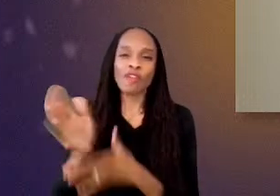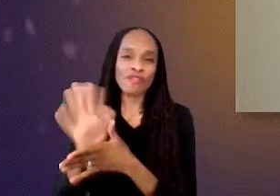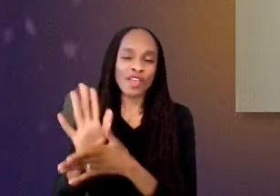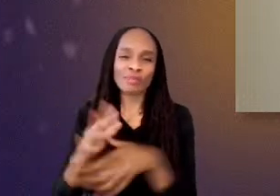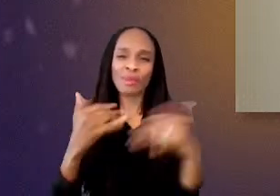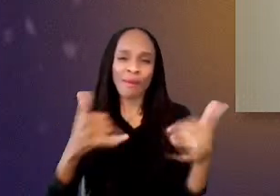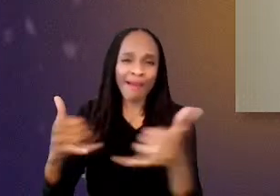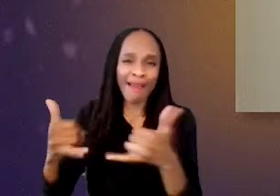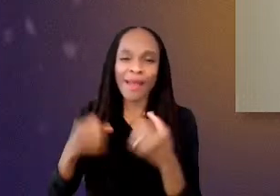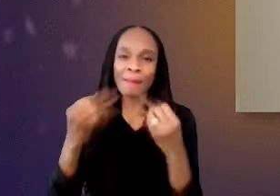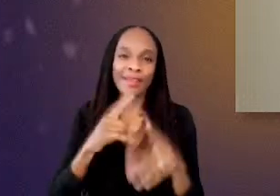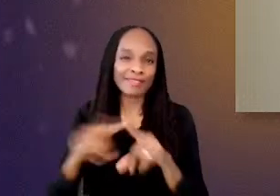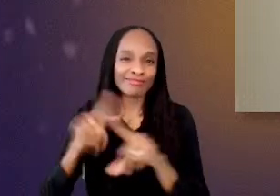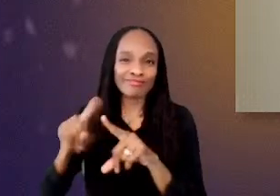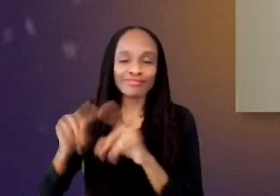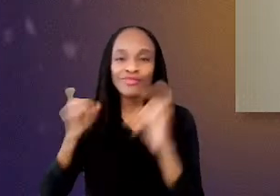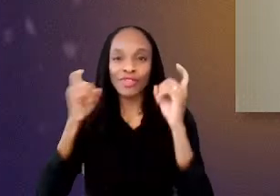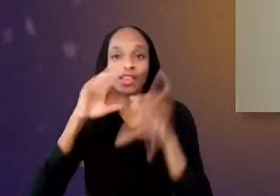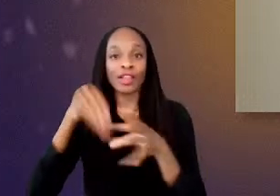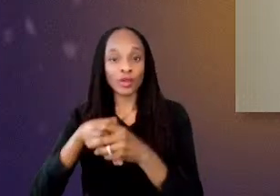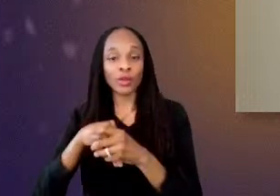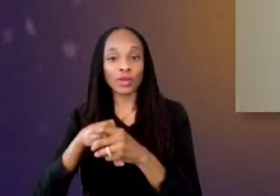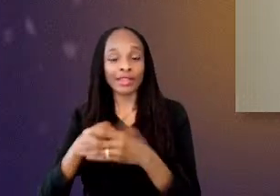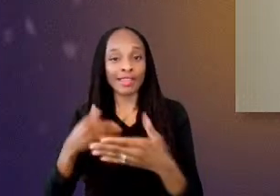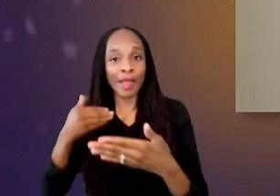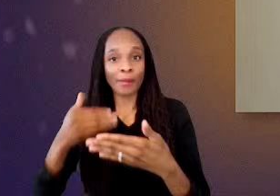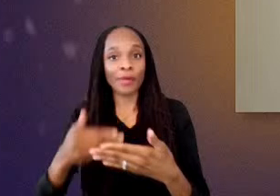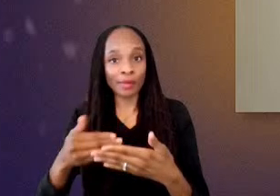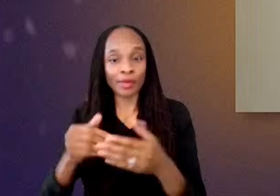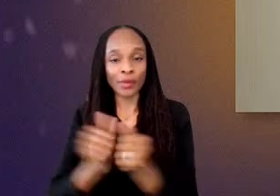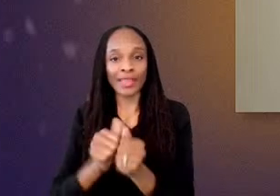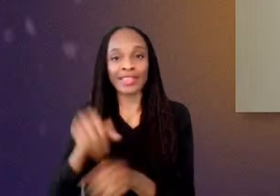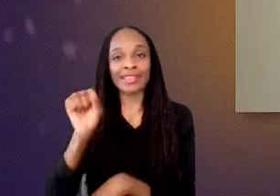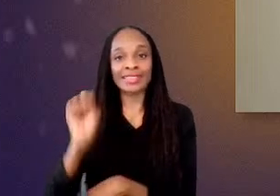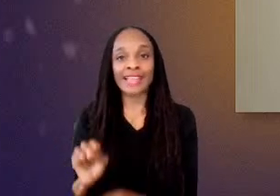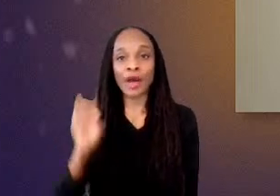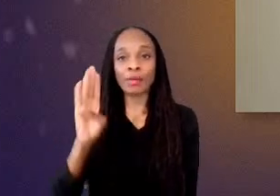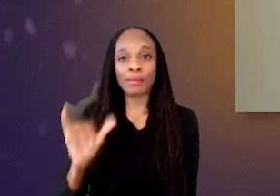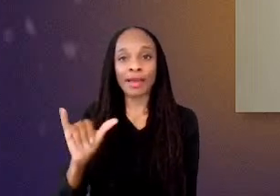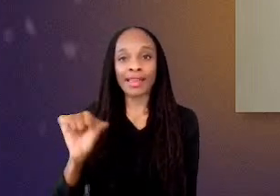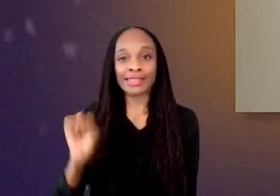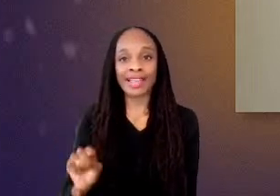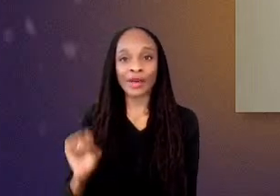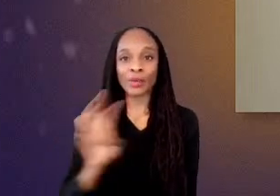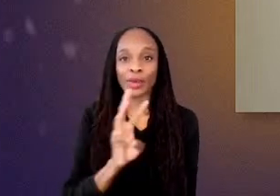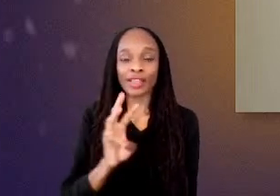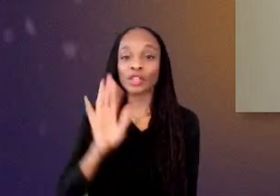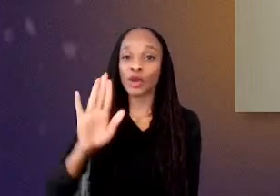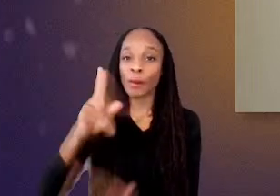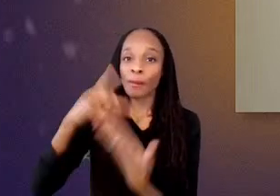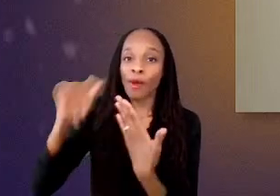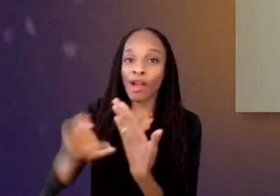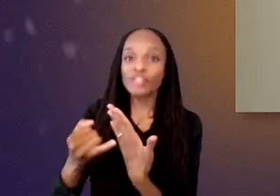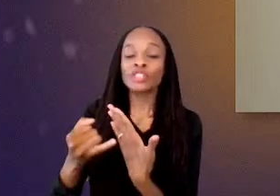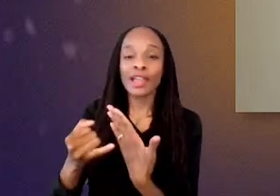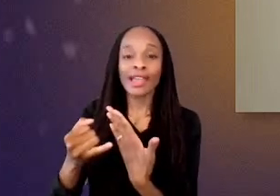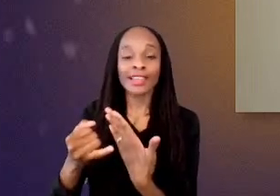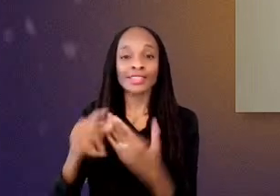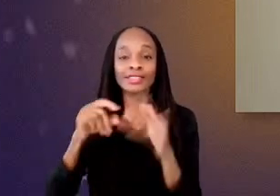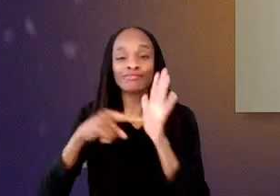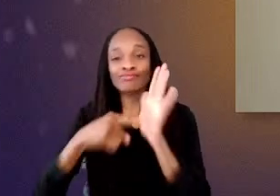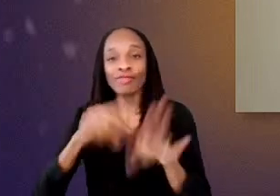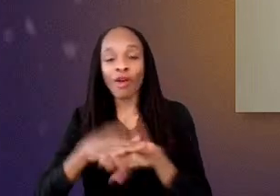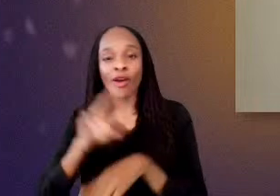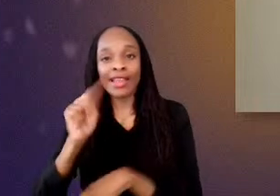festivals, including at the upcoming edition of South by Southwest, and whose projects have aired on Netflix, Discovery